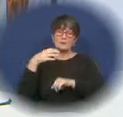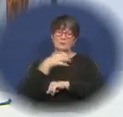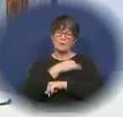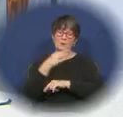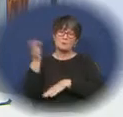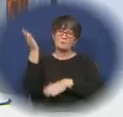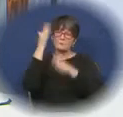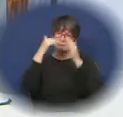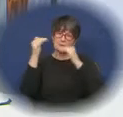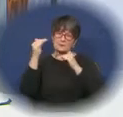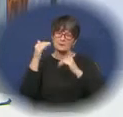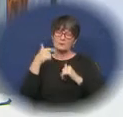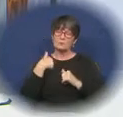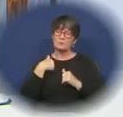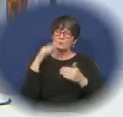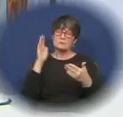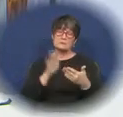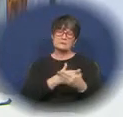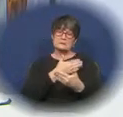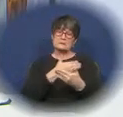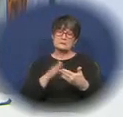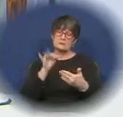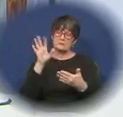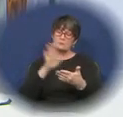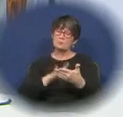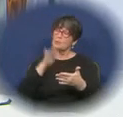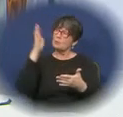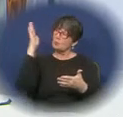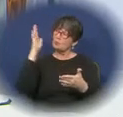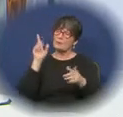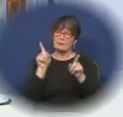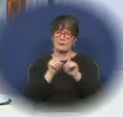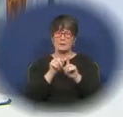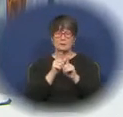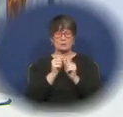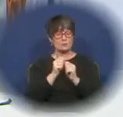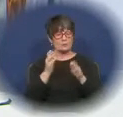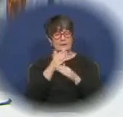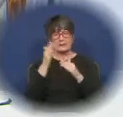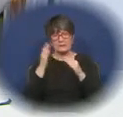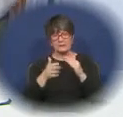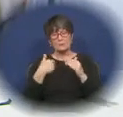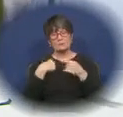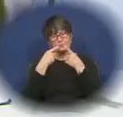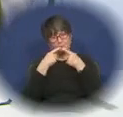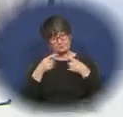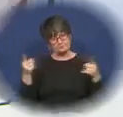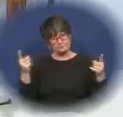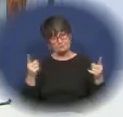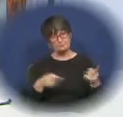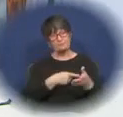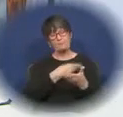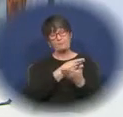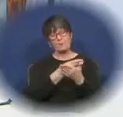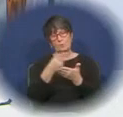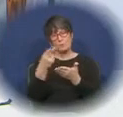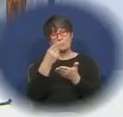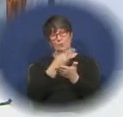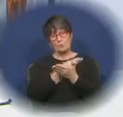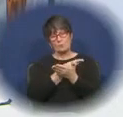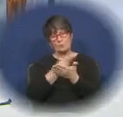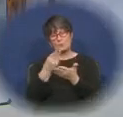of heaven, we sing the hymn of your glory, as without end we acclaim.